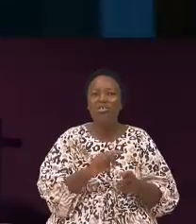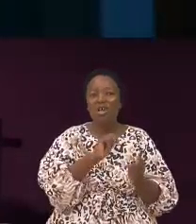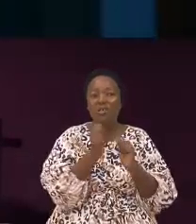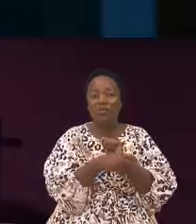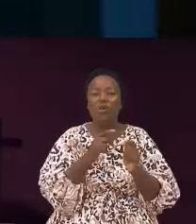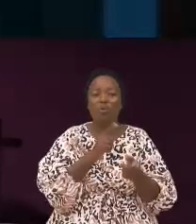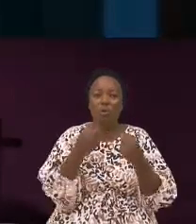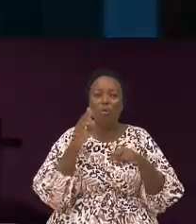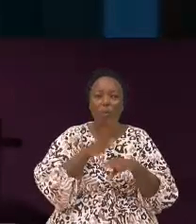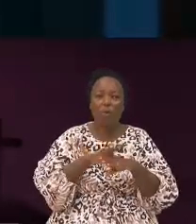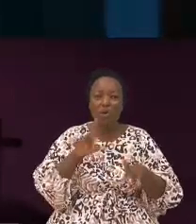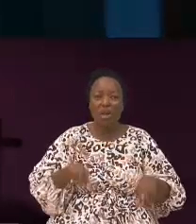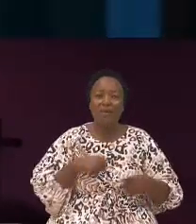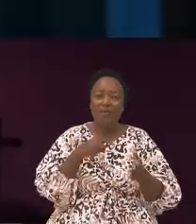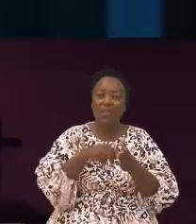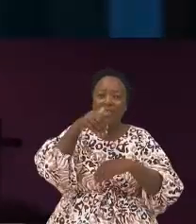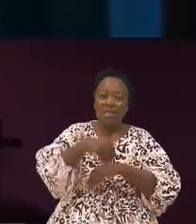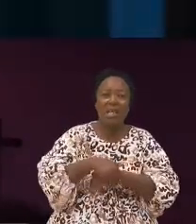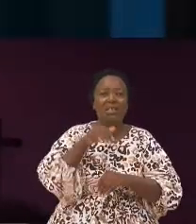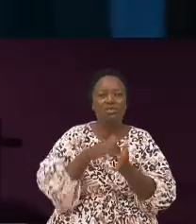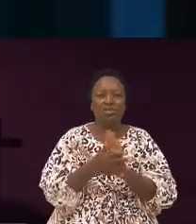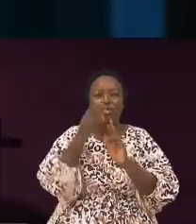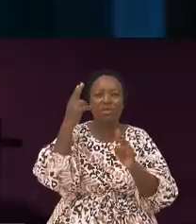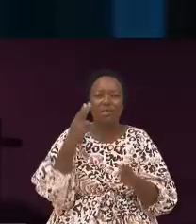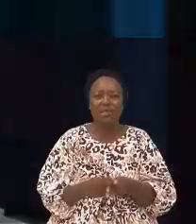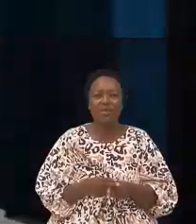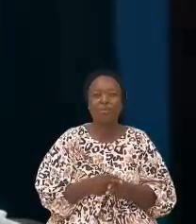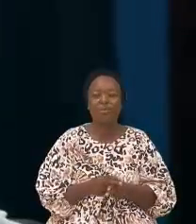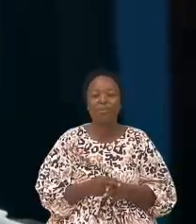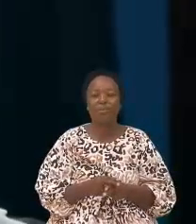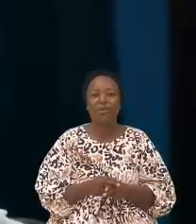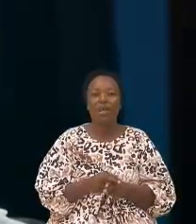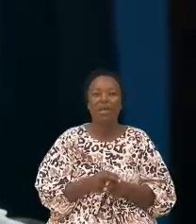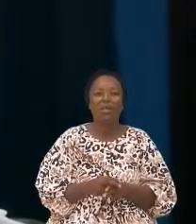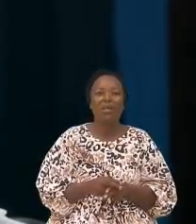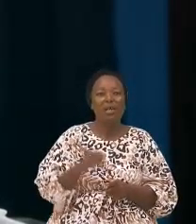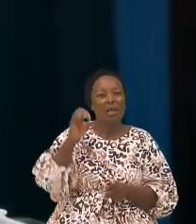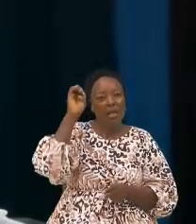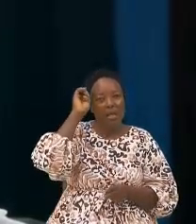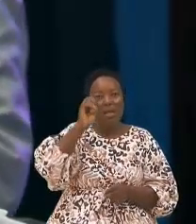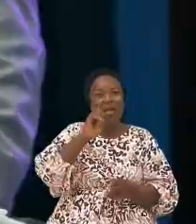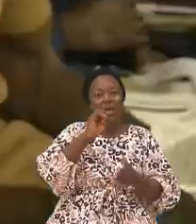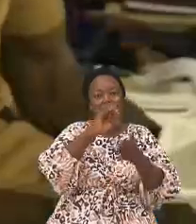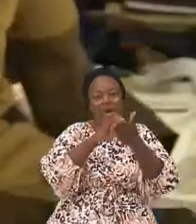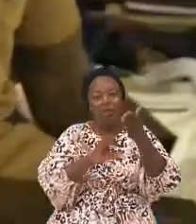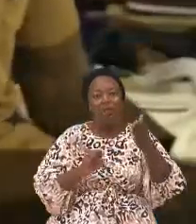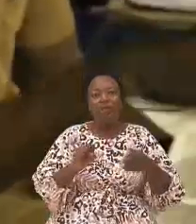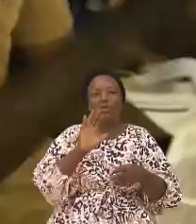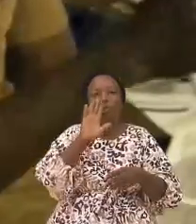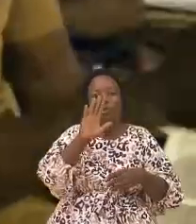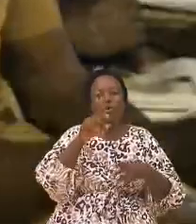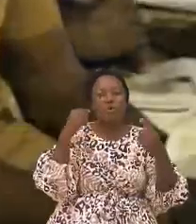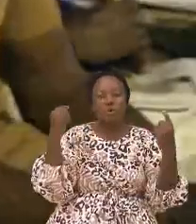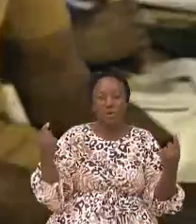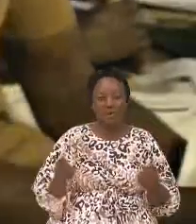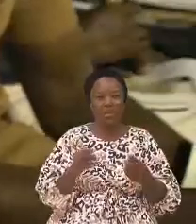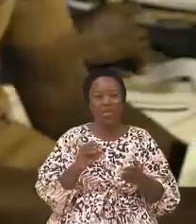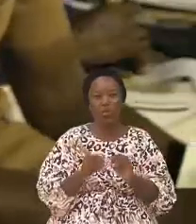a complete change, transformation will come to your life tonight in Jesus' name.